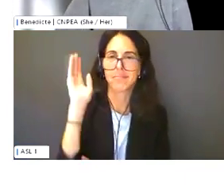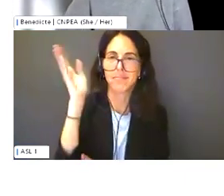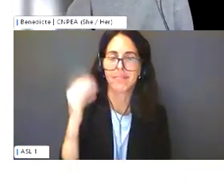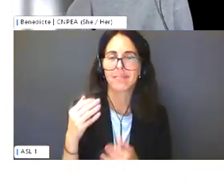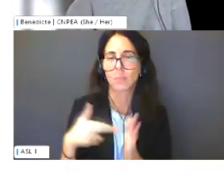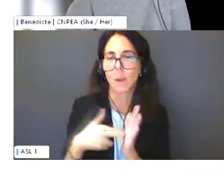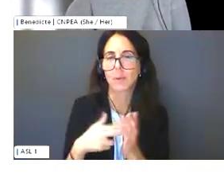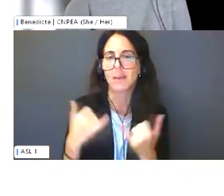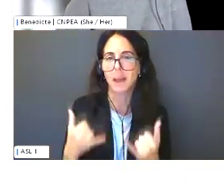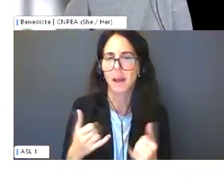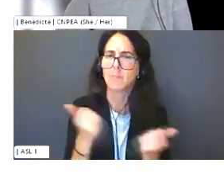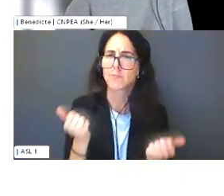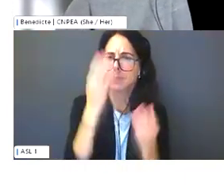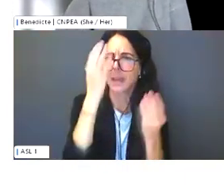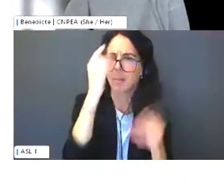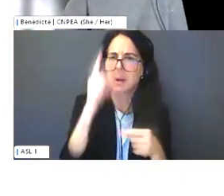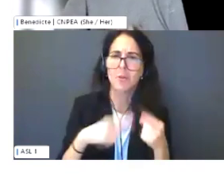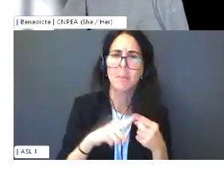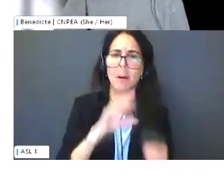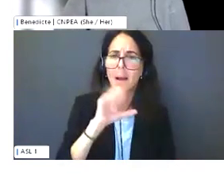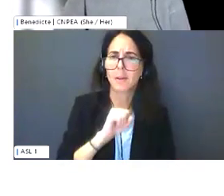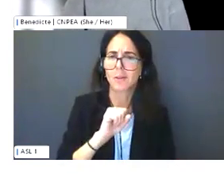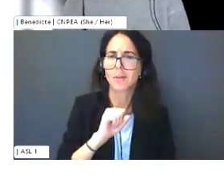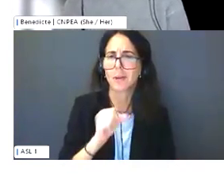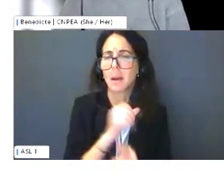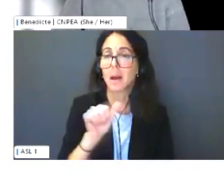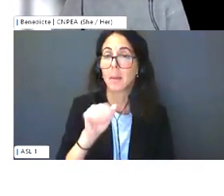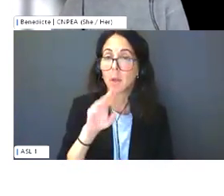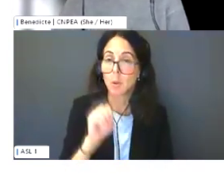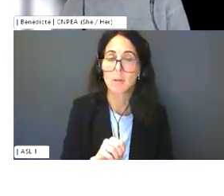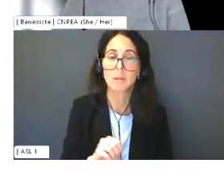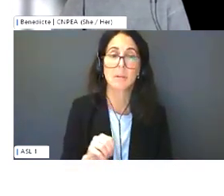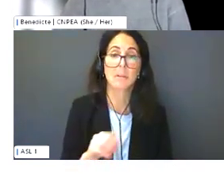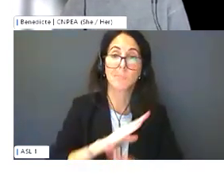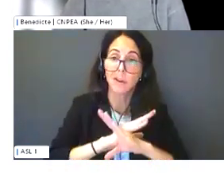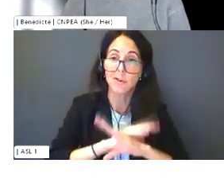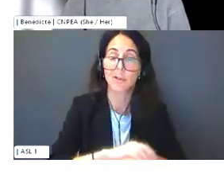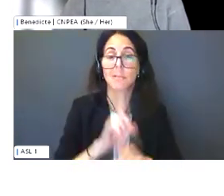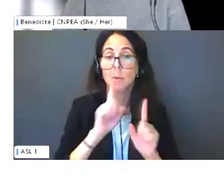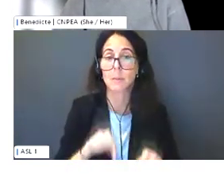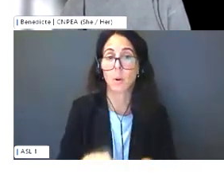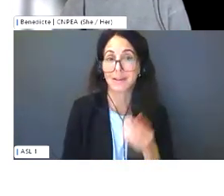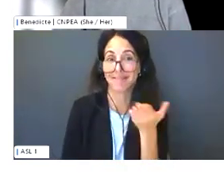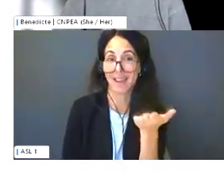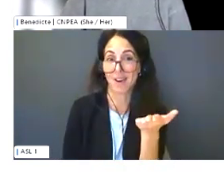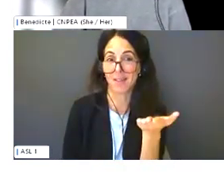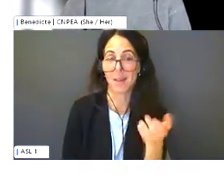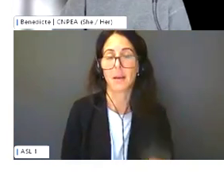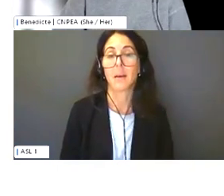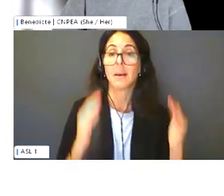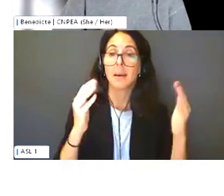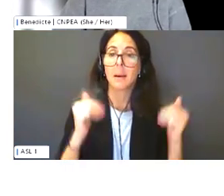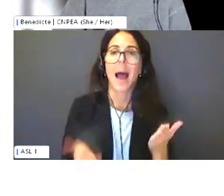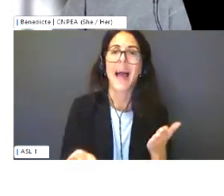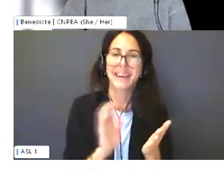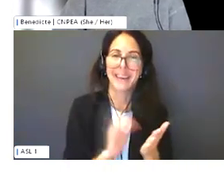well about all things elder abuse prevention and response in Ontario. You can see the link on the screen. And again,